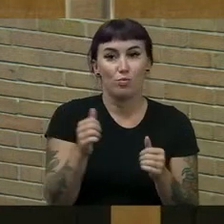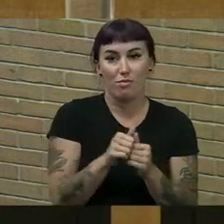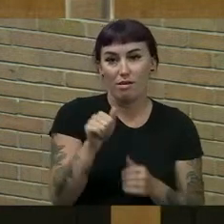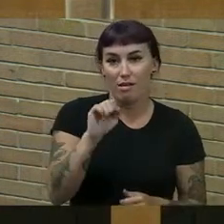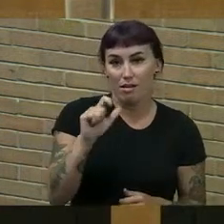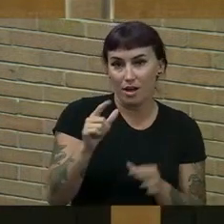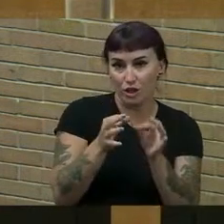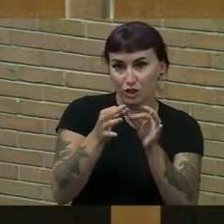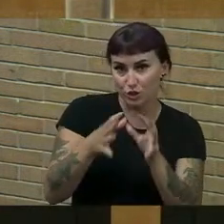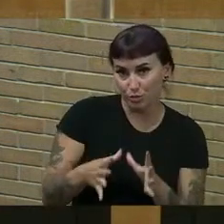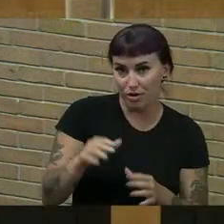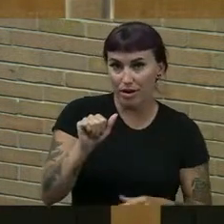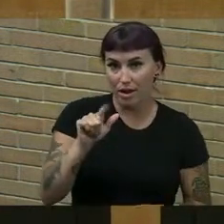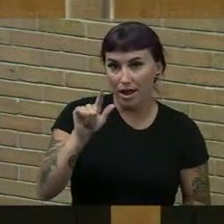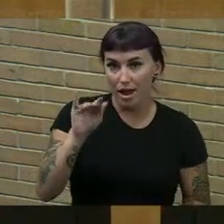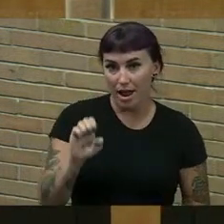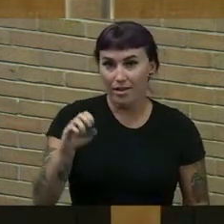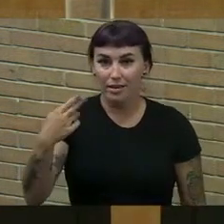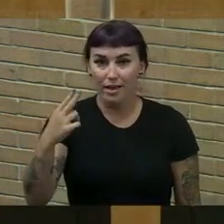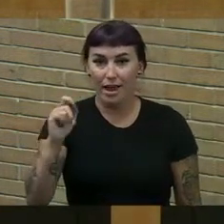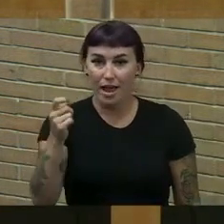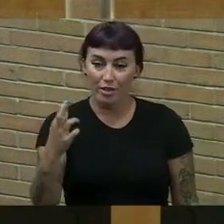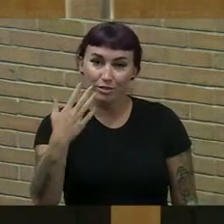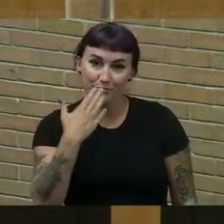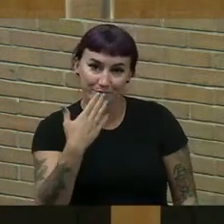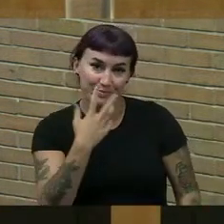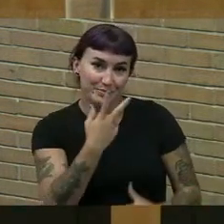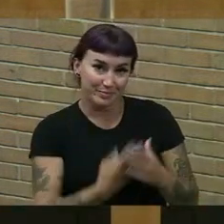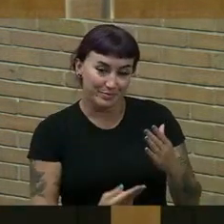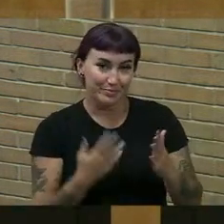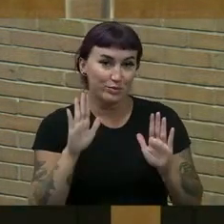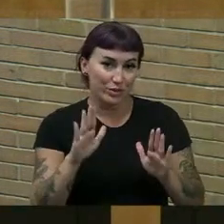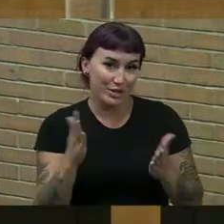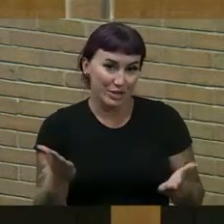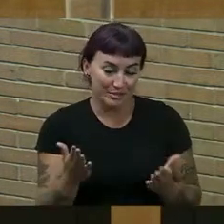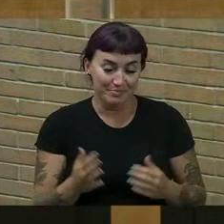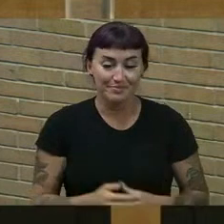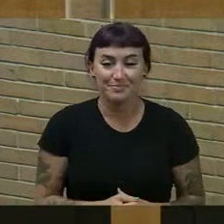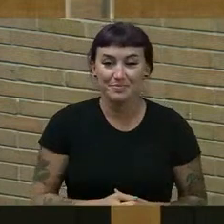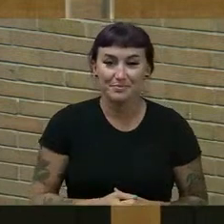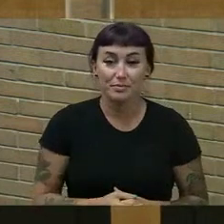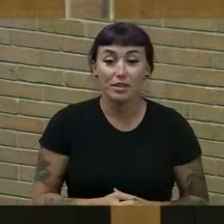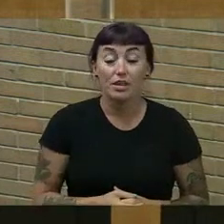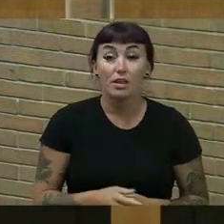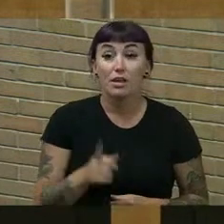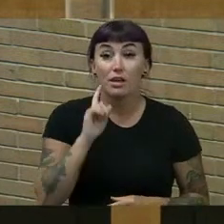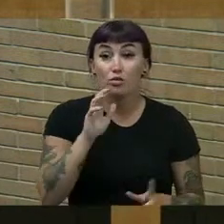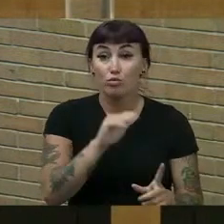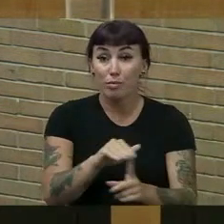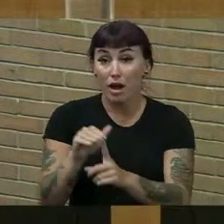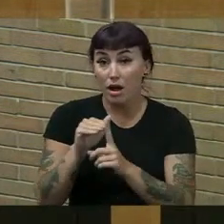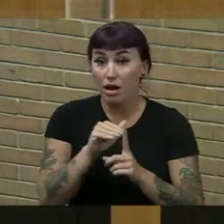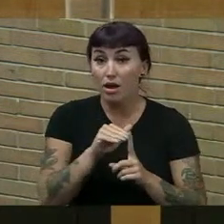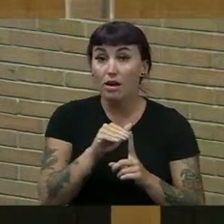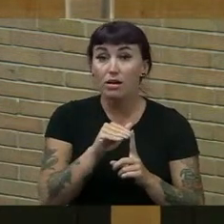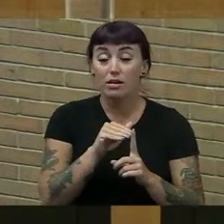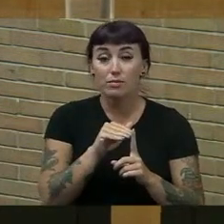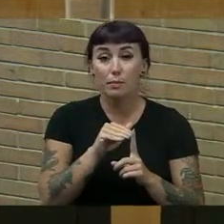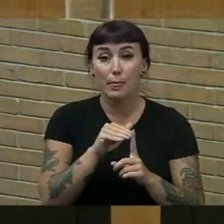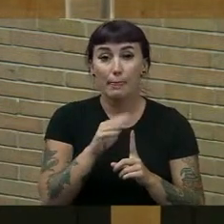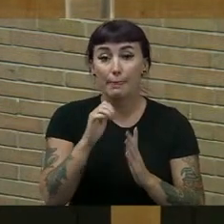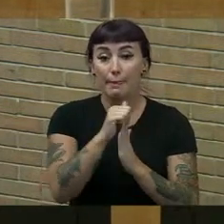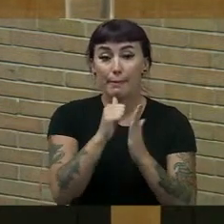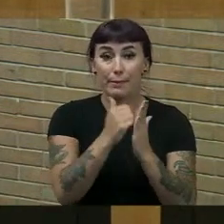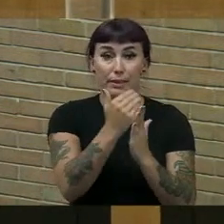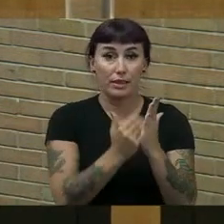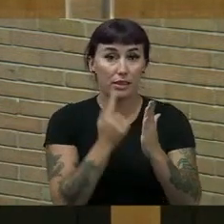ASL interpreters, Allie and Heather. Thank you both. It's great to have you here. And as a reminder, the